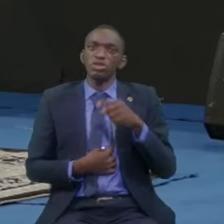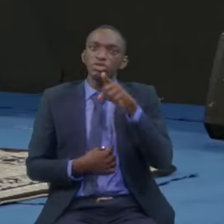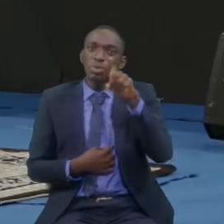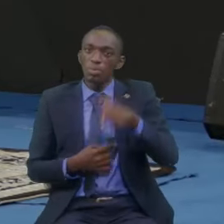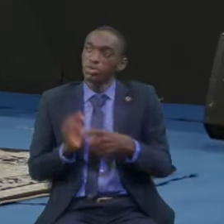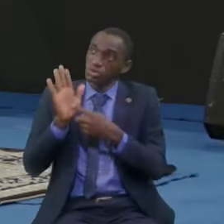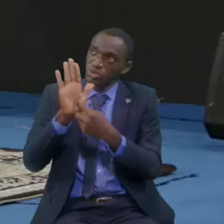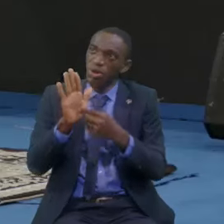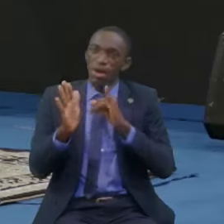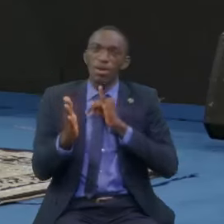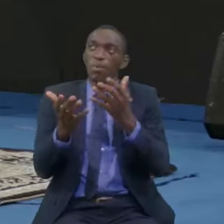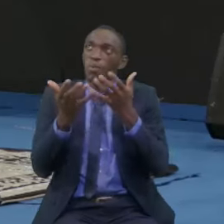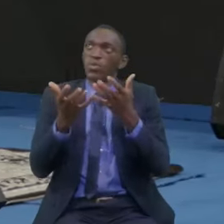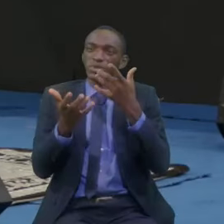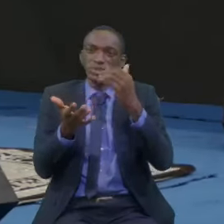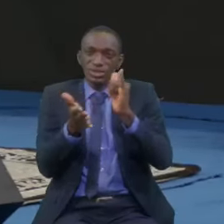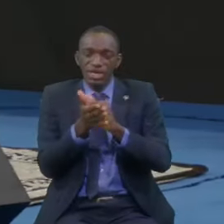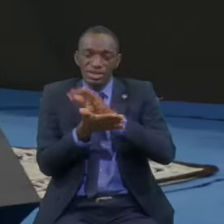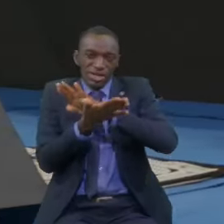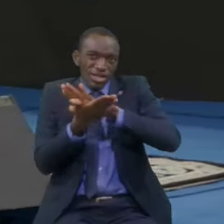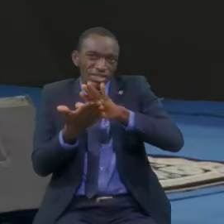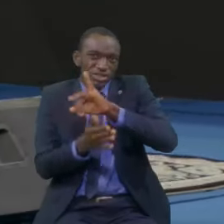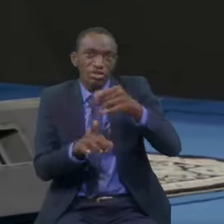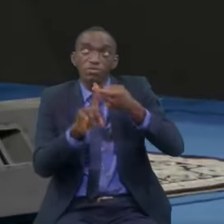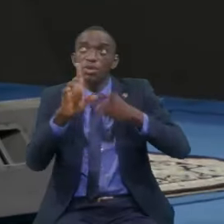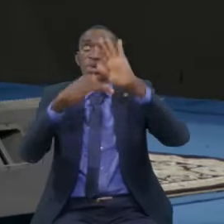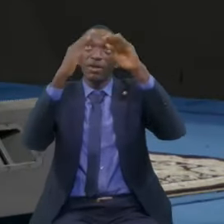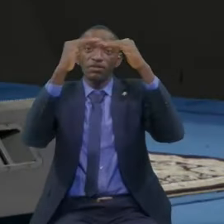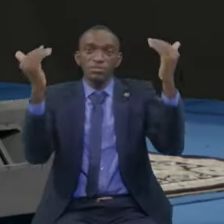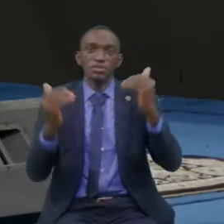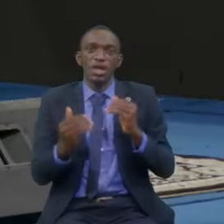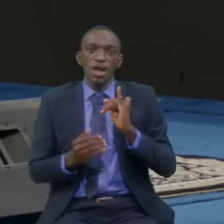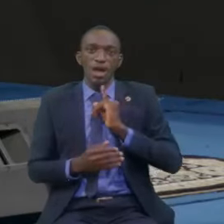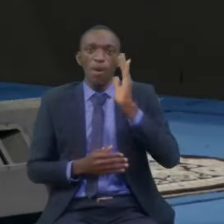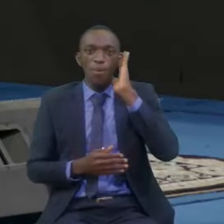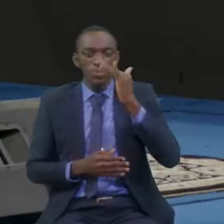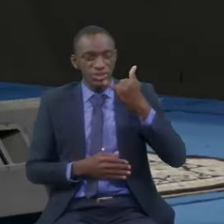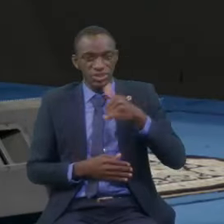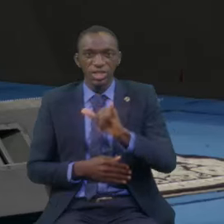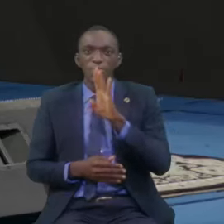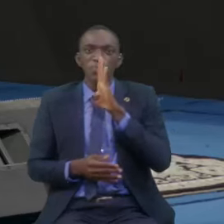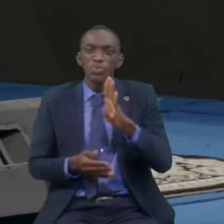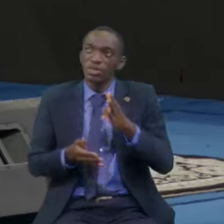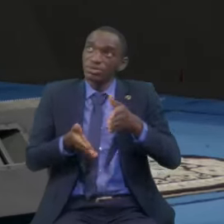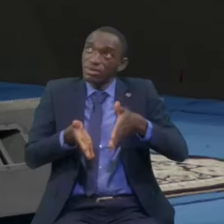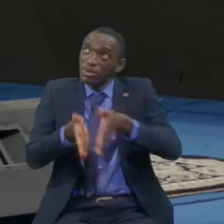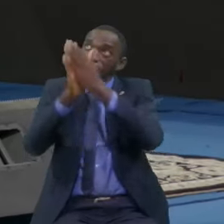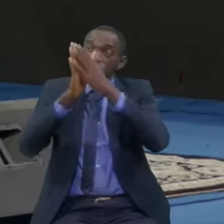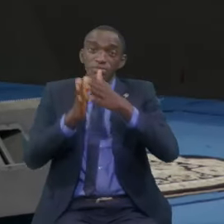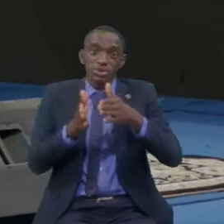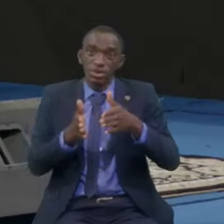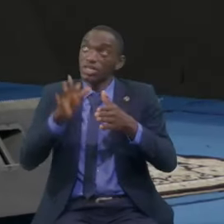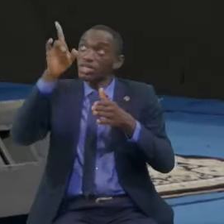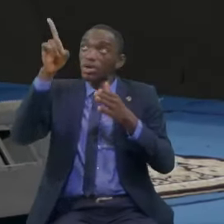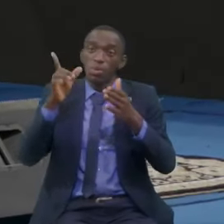from heaven. I will yet be quiet of. He wants your petition. He wants you to